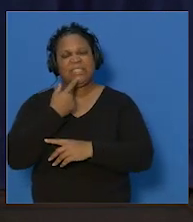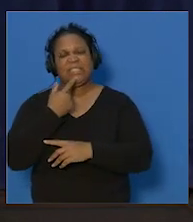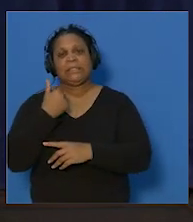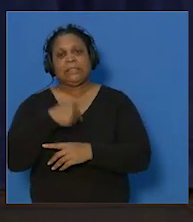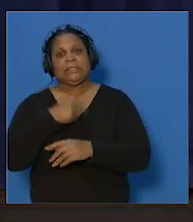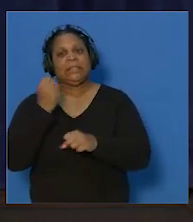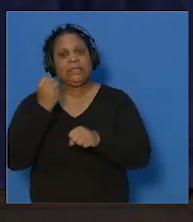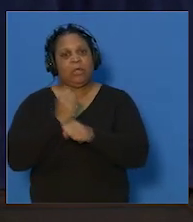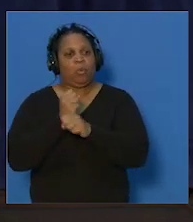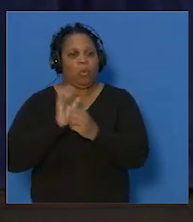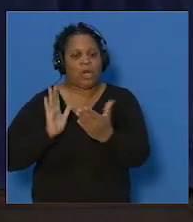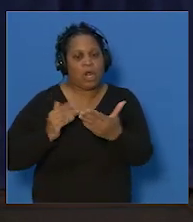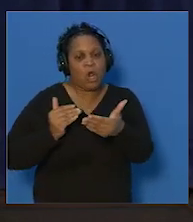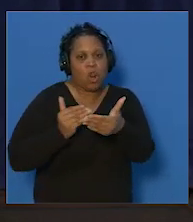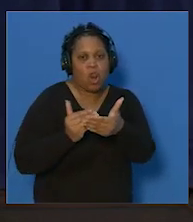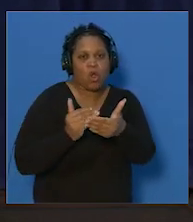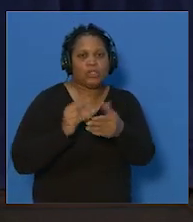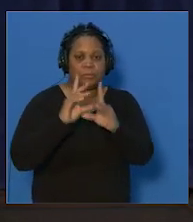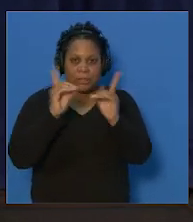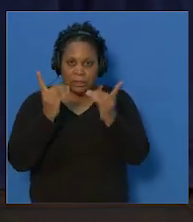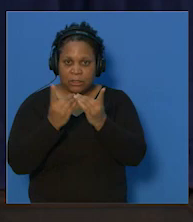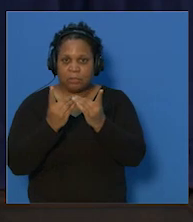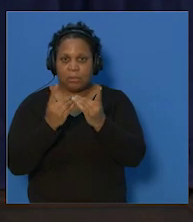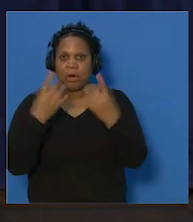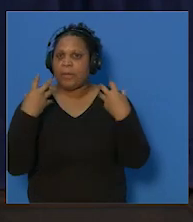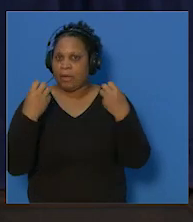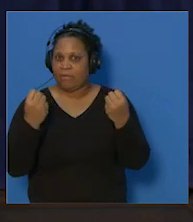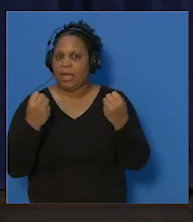working very closely with the Department of Health and developed